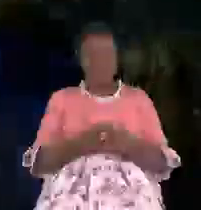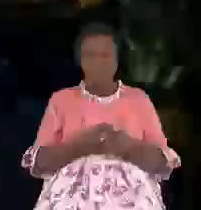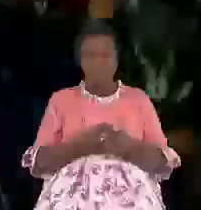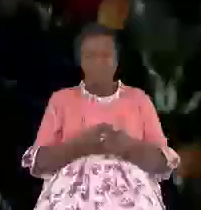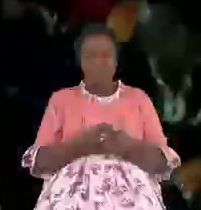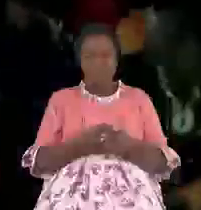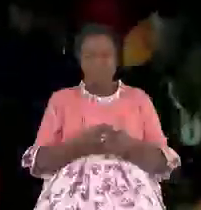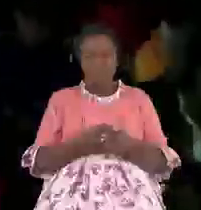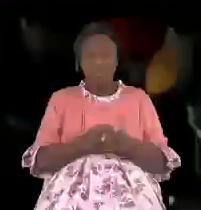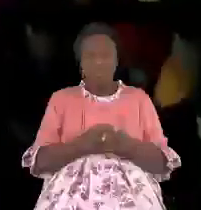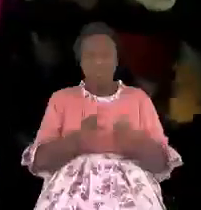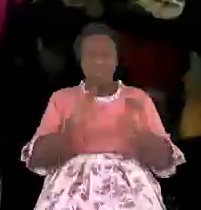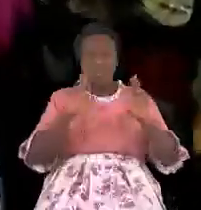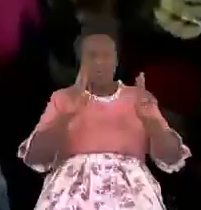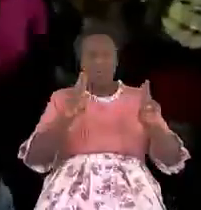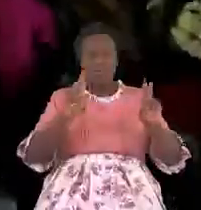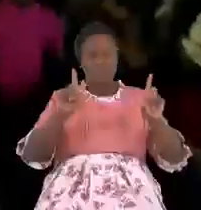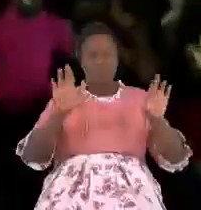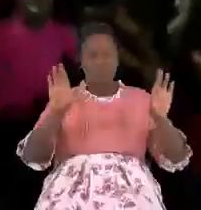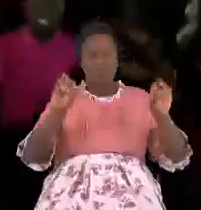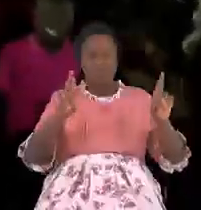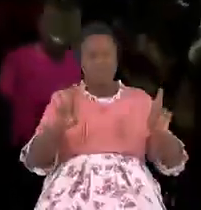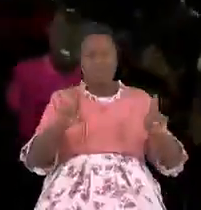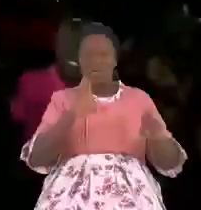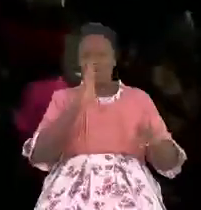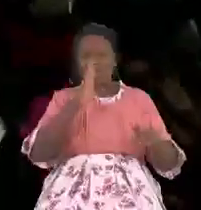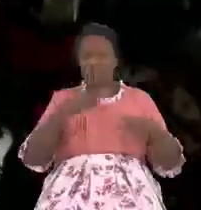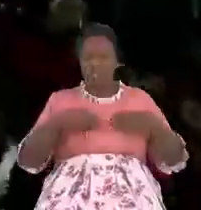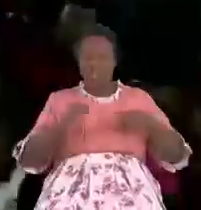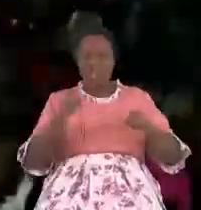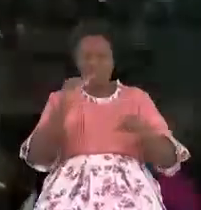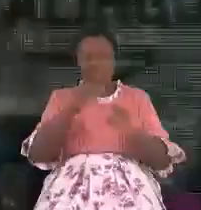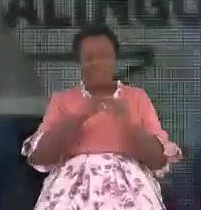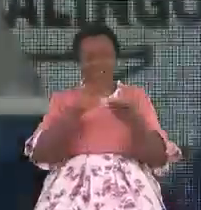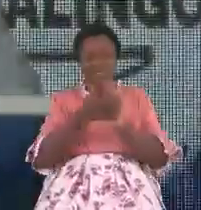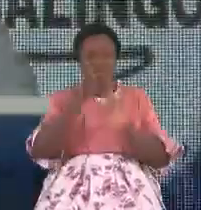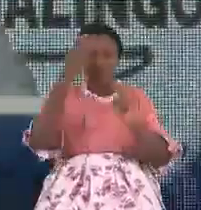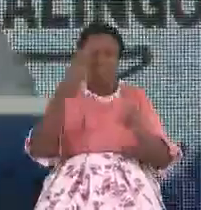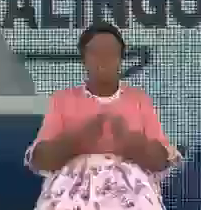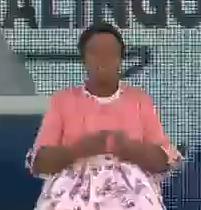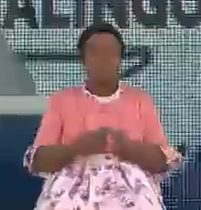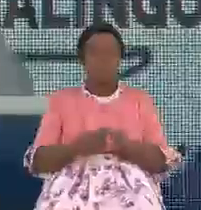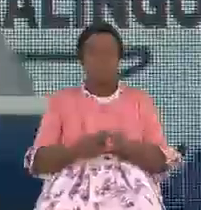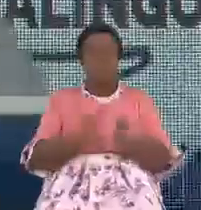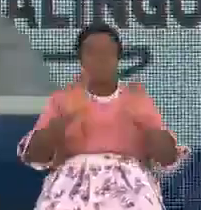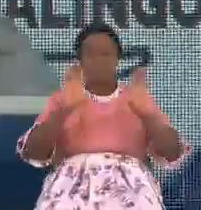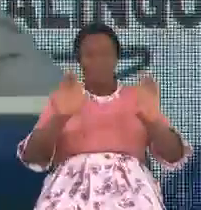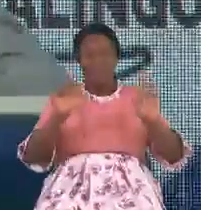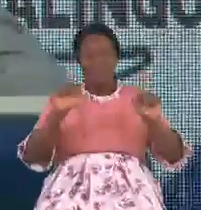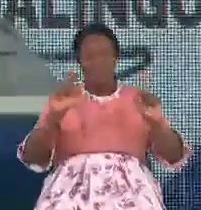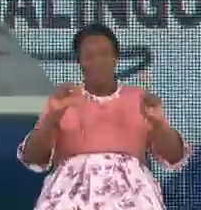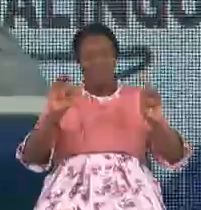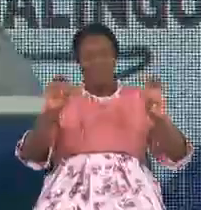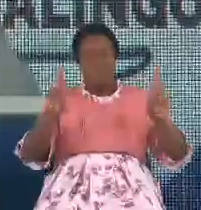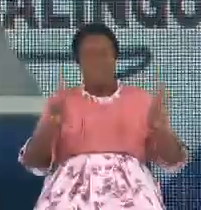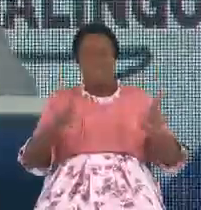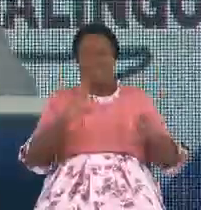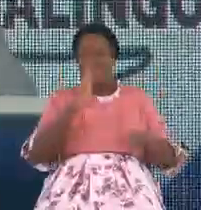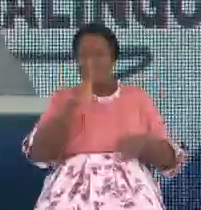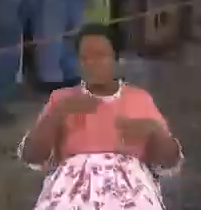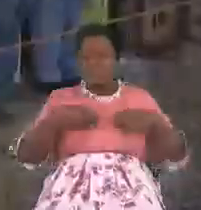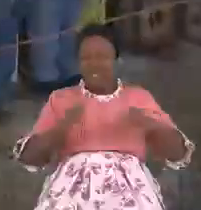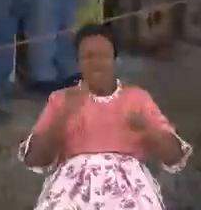also be healed in jesus name cancer be healed in